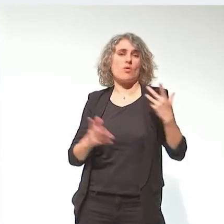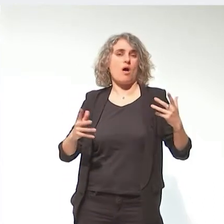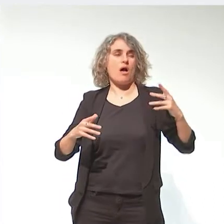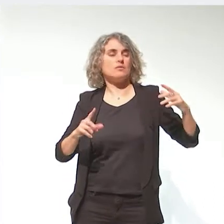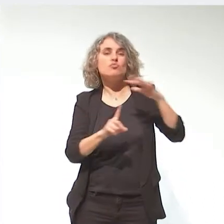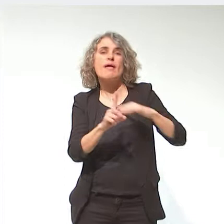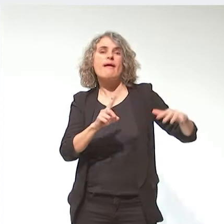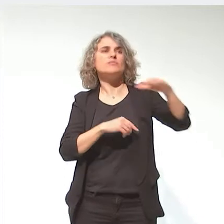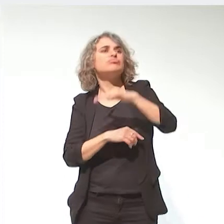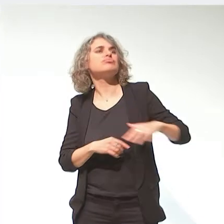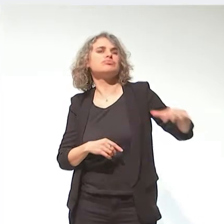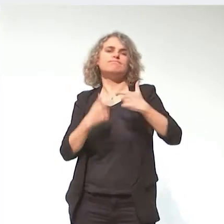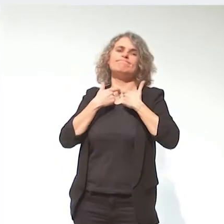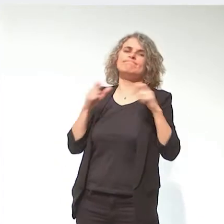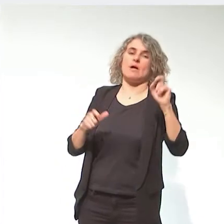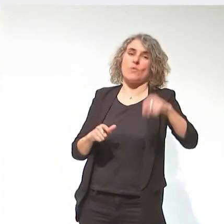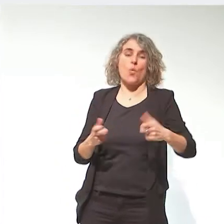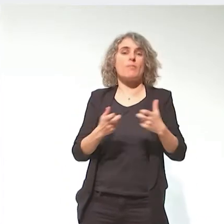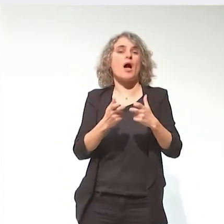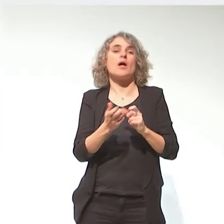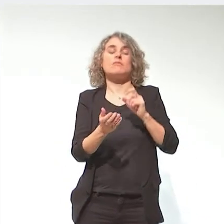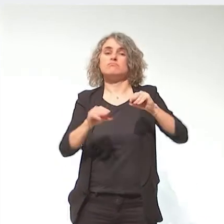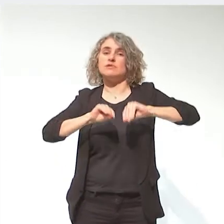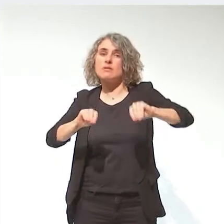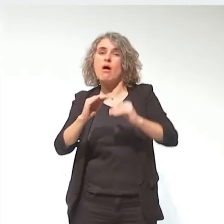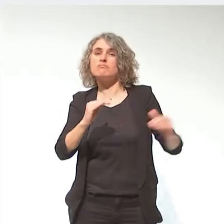education, and access to quality jobs.